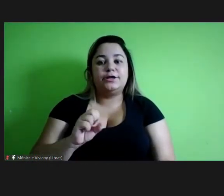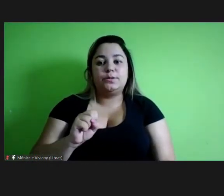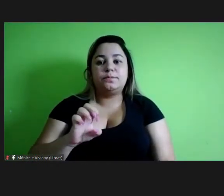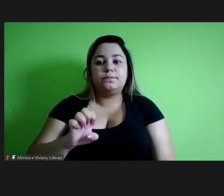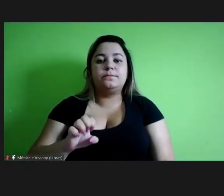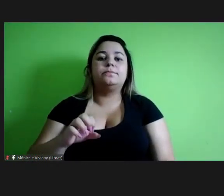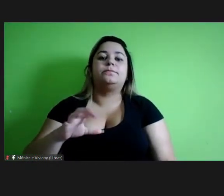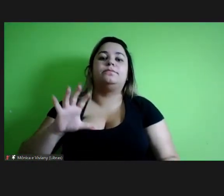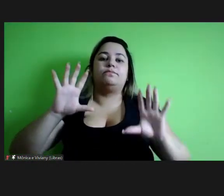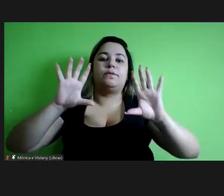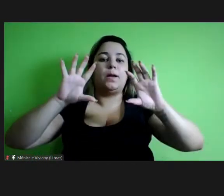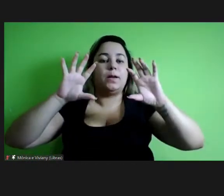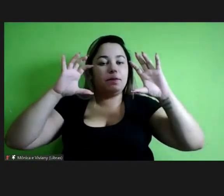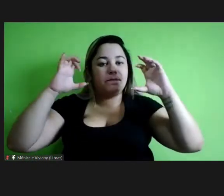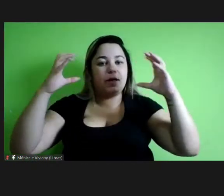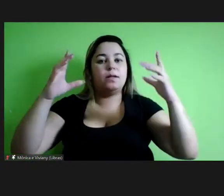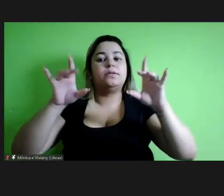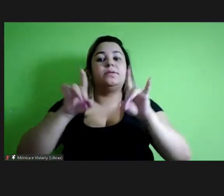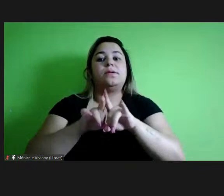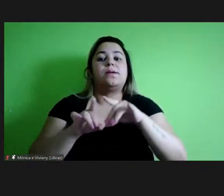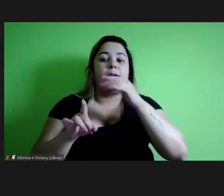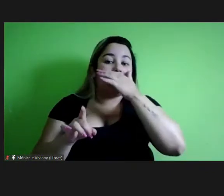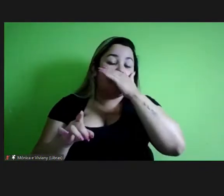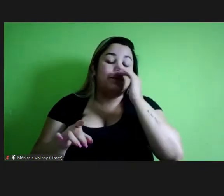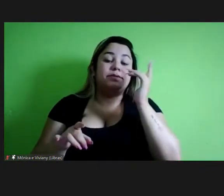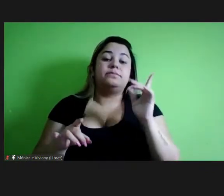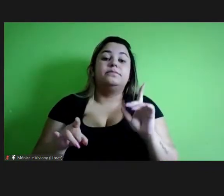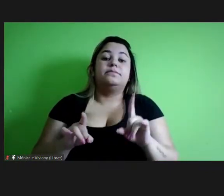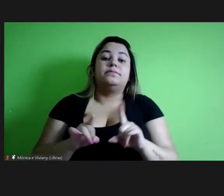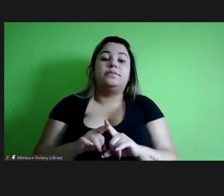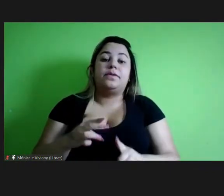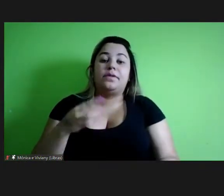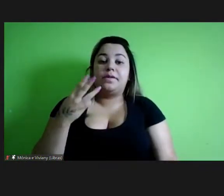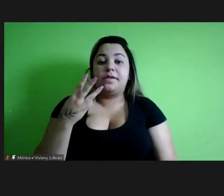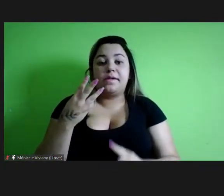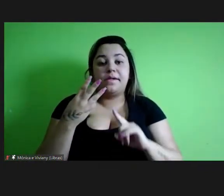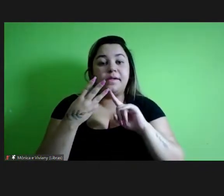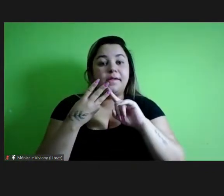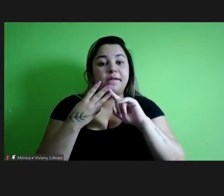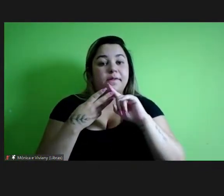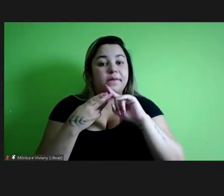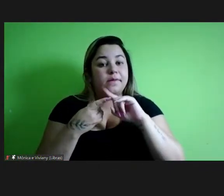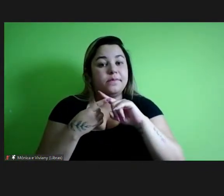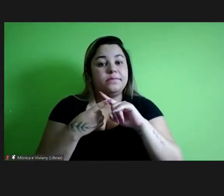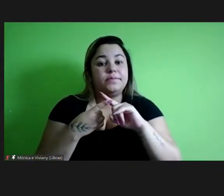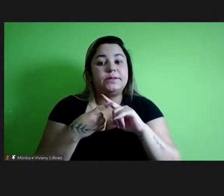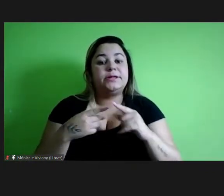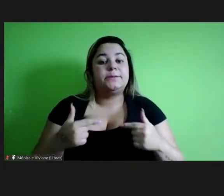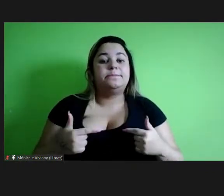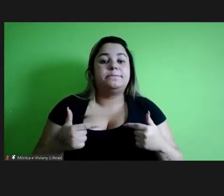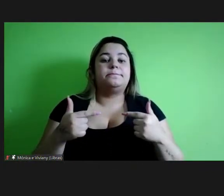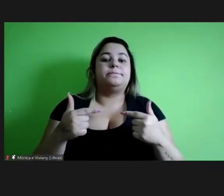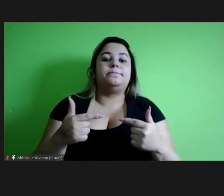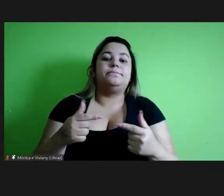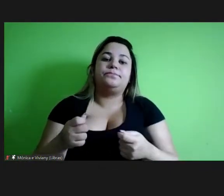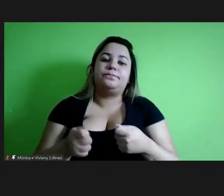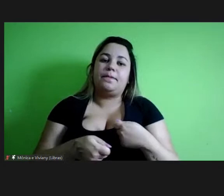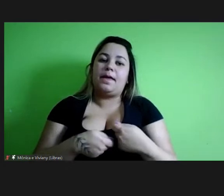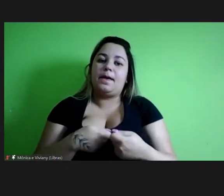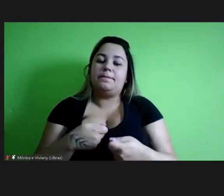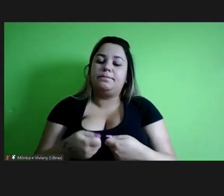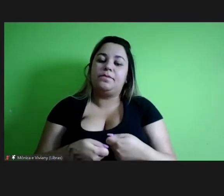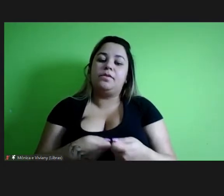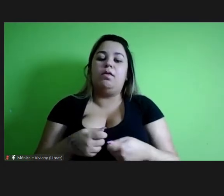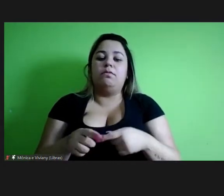climate change as well, that is relatively recent as well. These three different crises